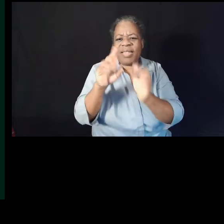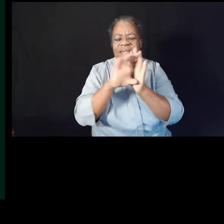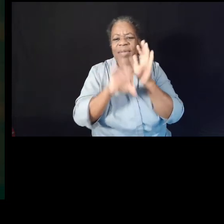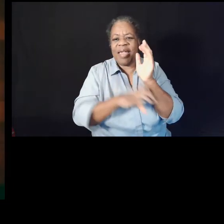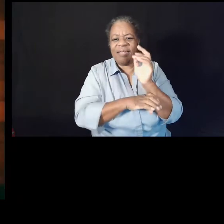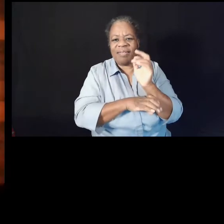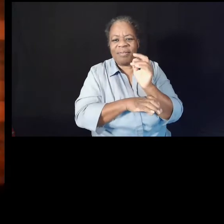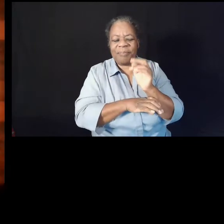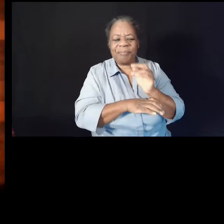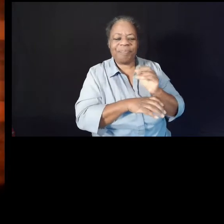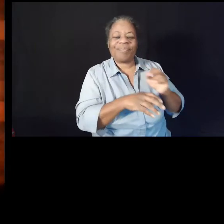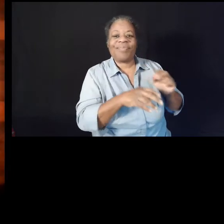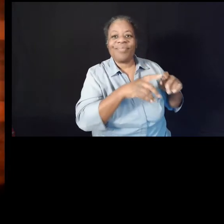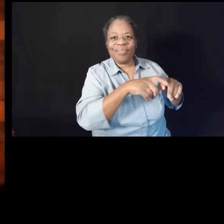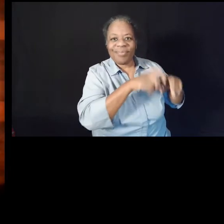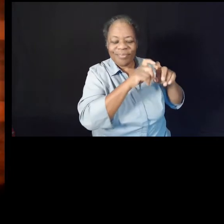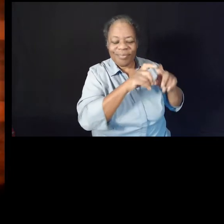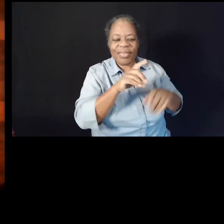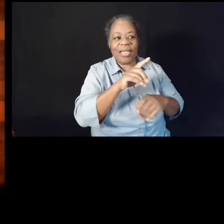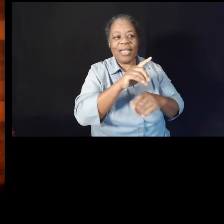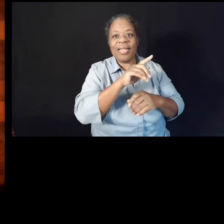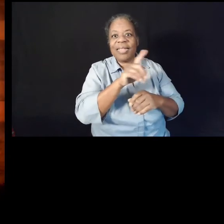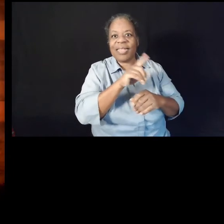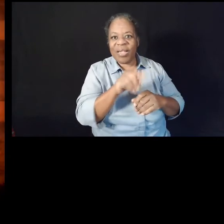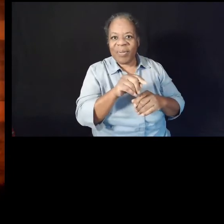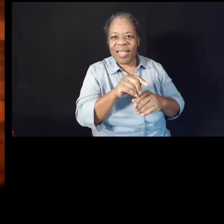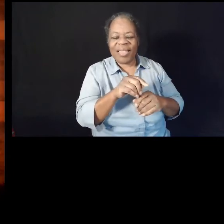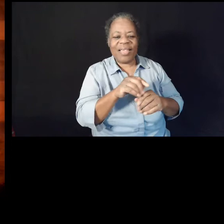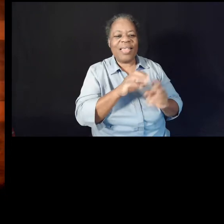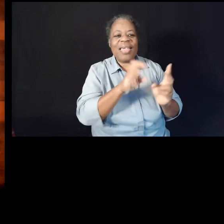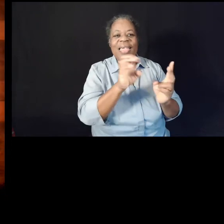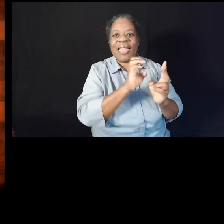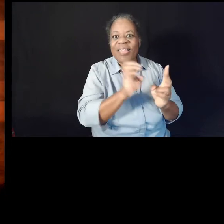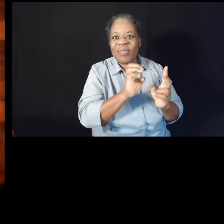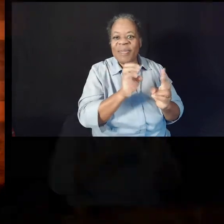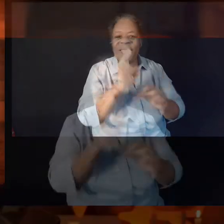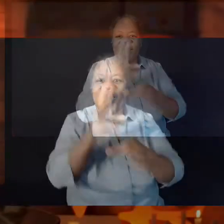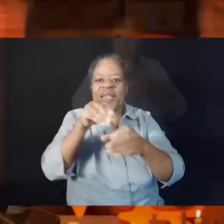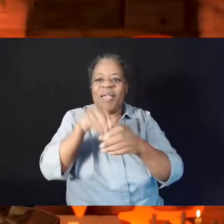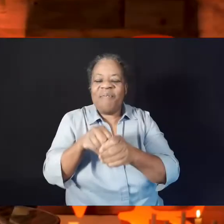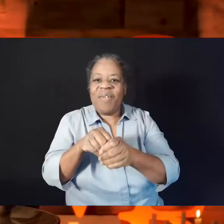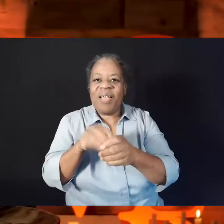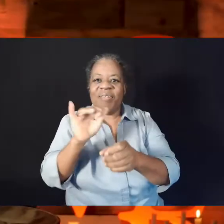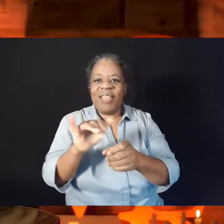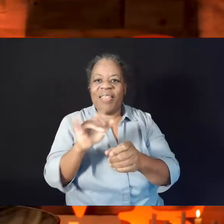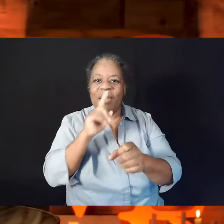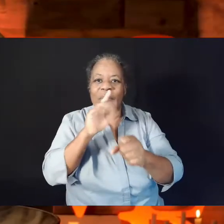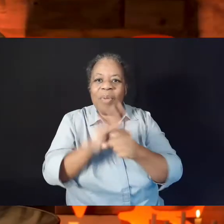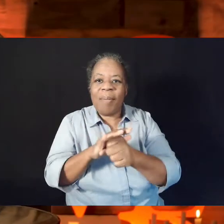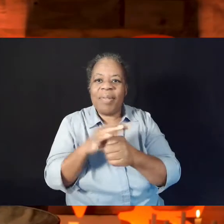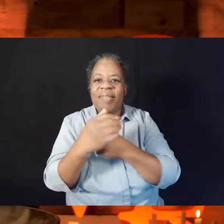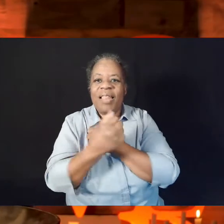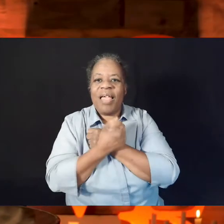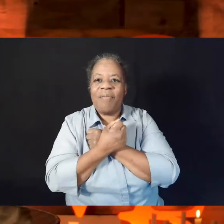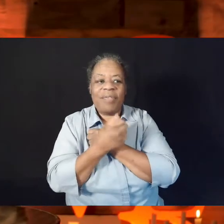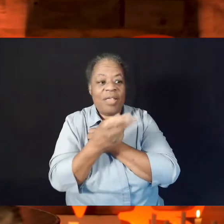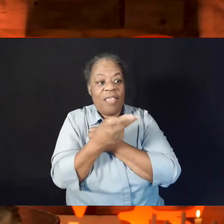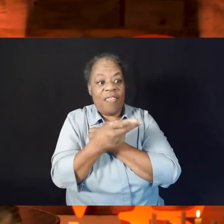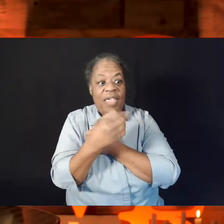Zechariah and Elizabeth were part of that covenant of love. They loved because God first loved